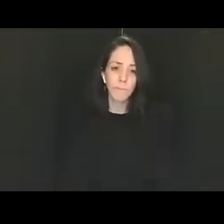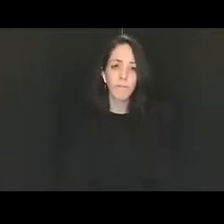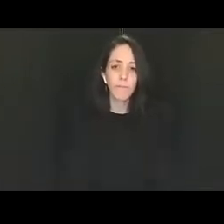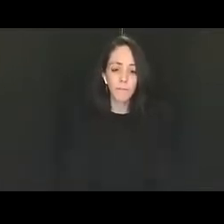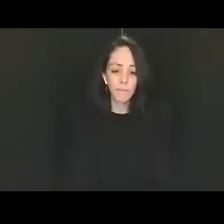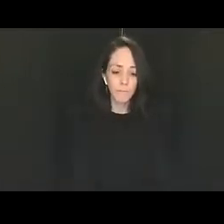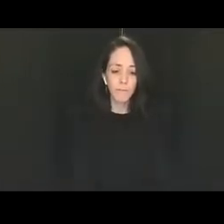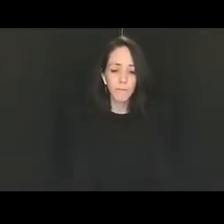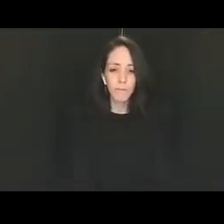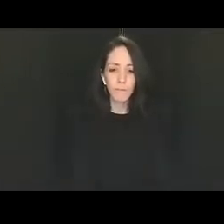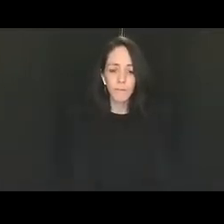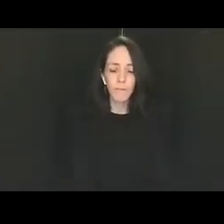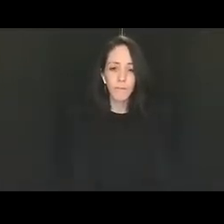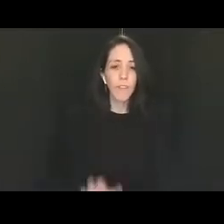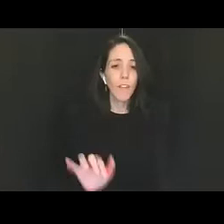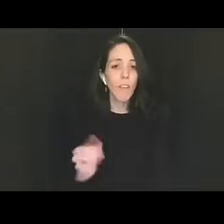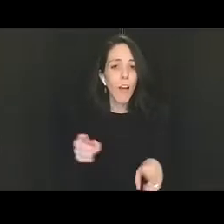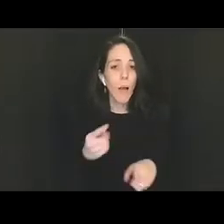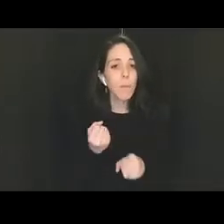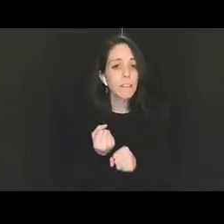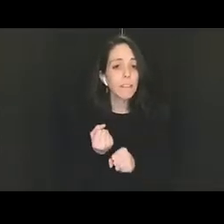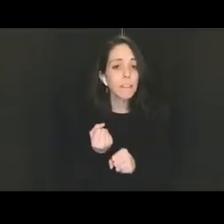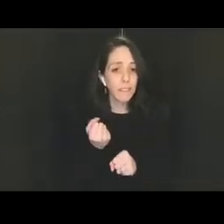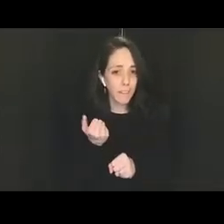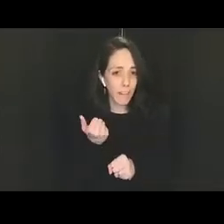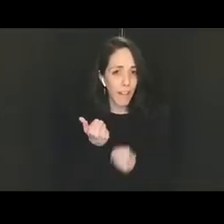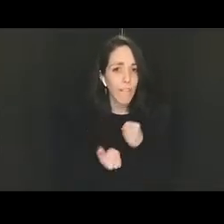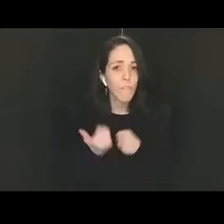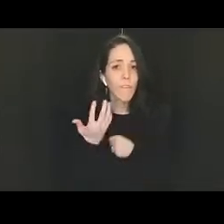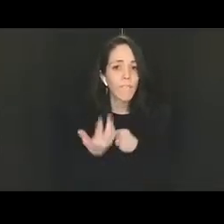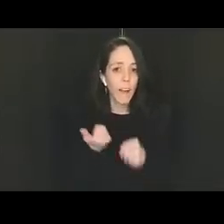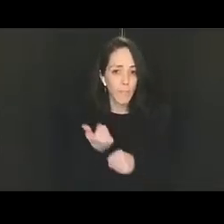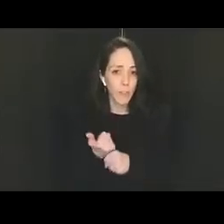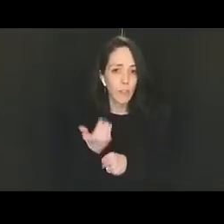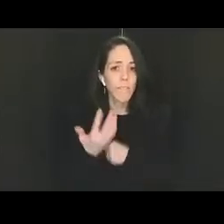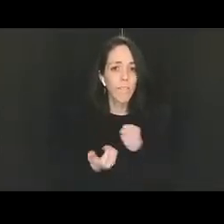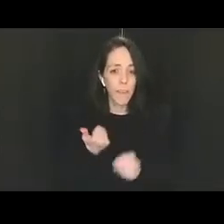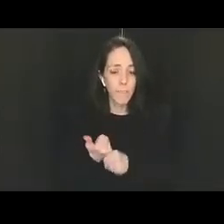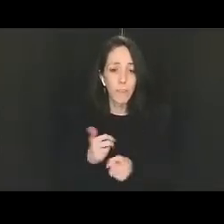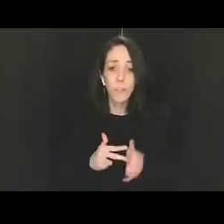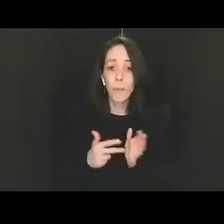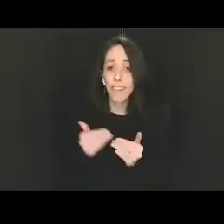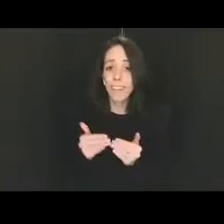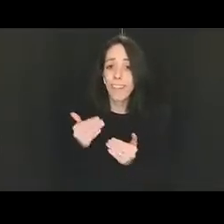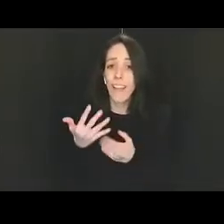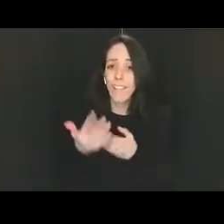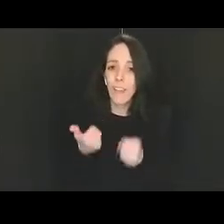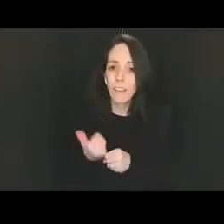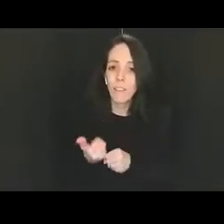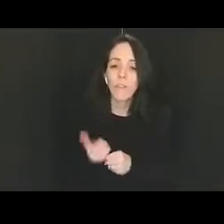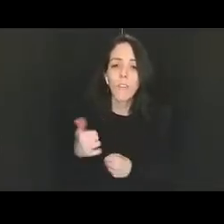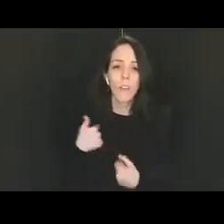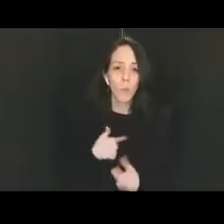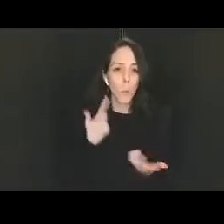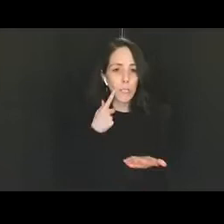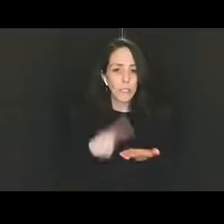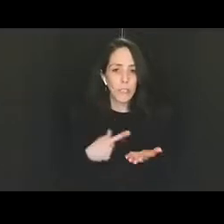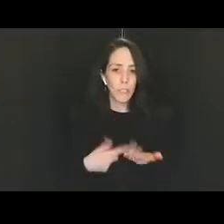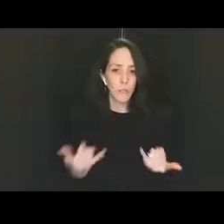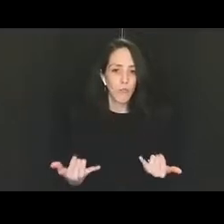5 years. So we have the next 5 years right now is what's in discussion.